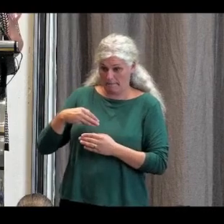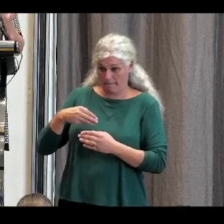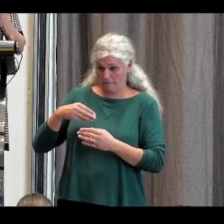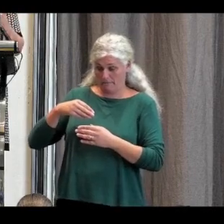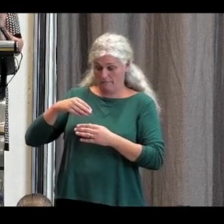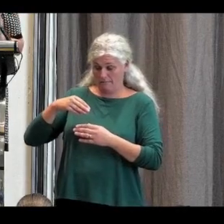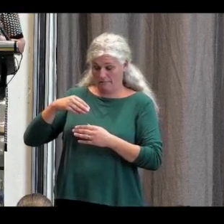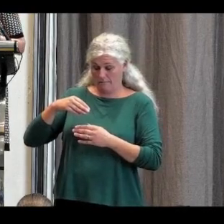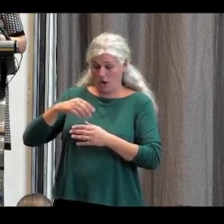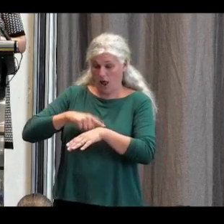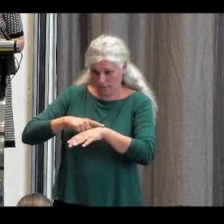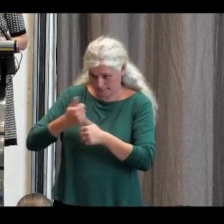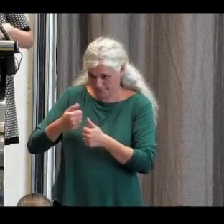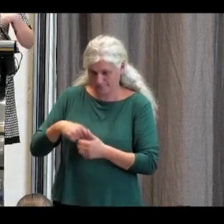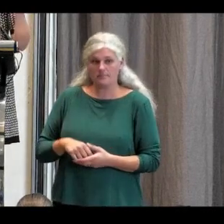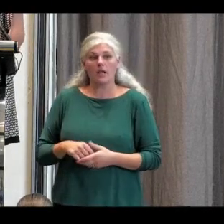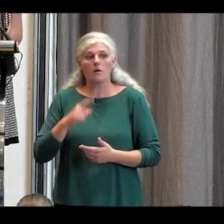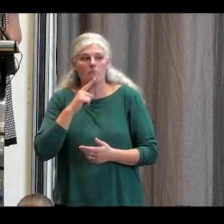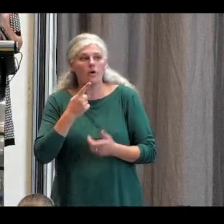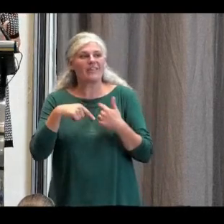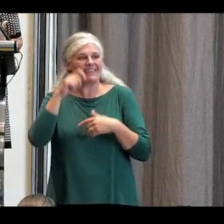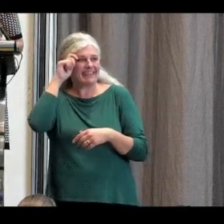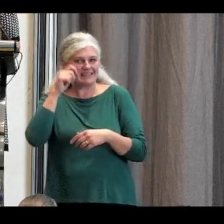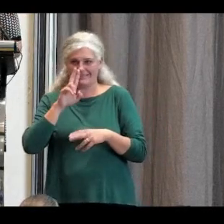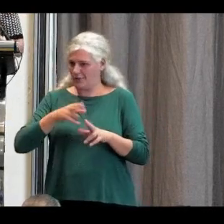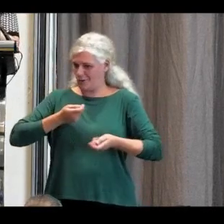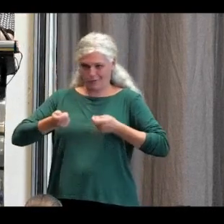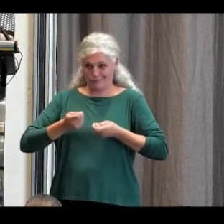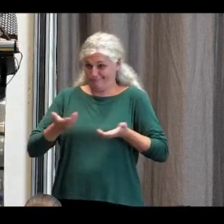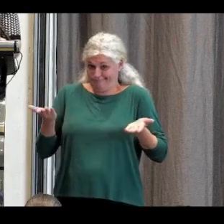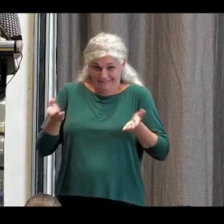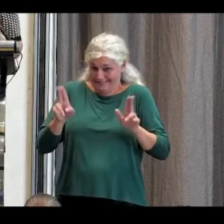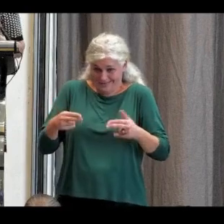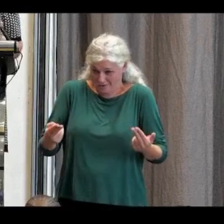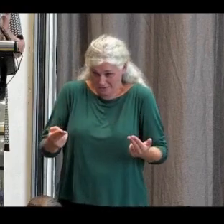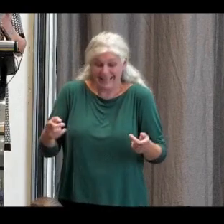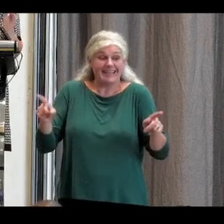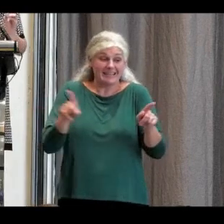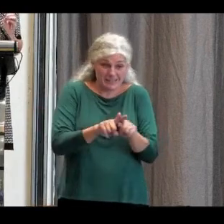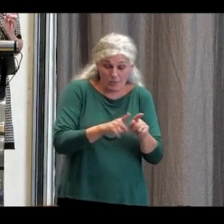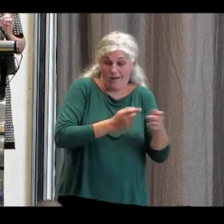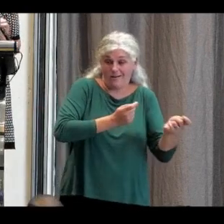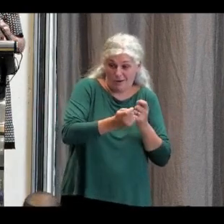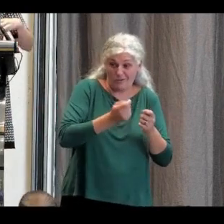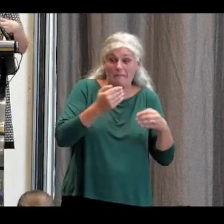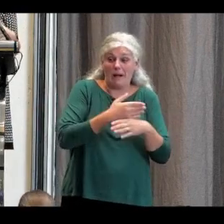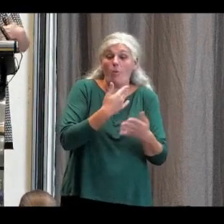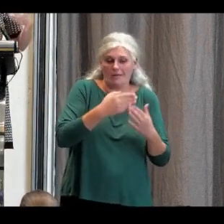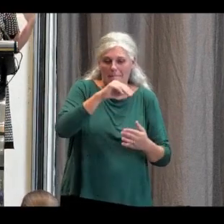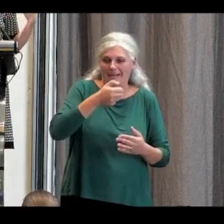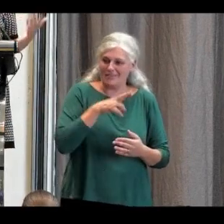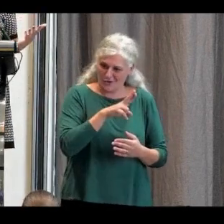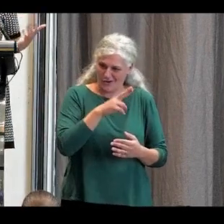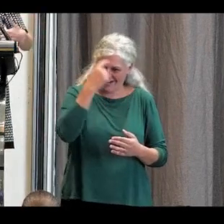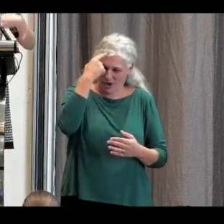clock. However, things that we cannot control are also controlled by this master clock. For instance, our